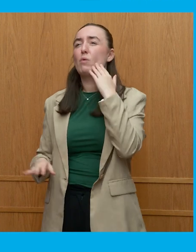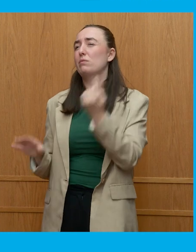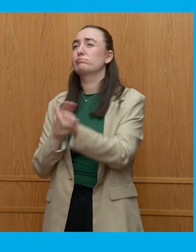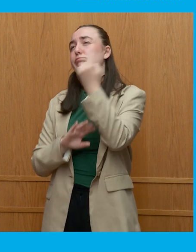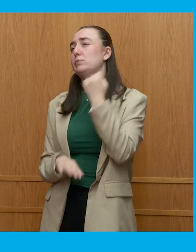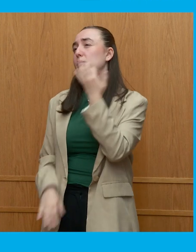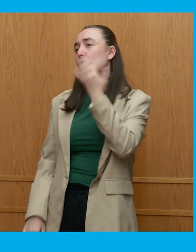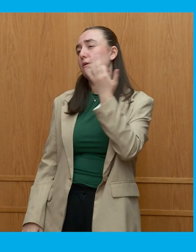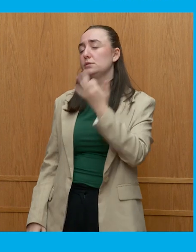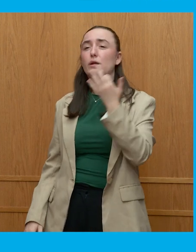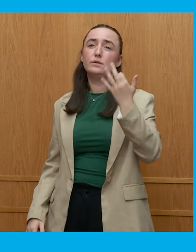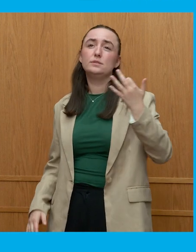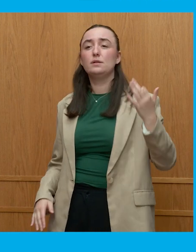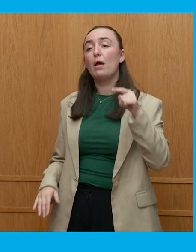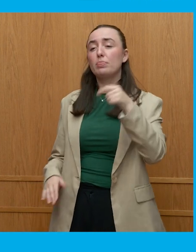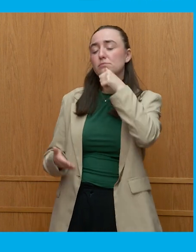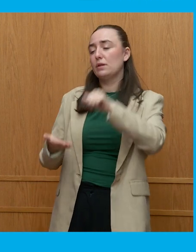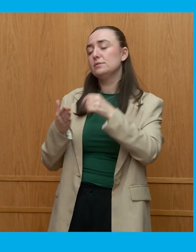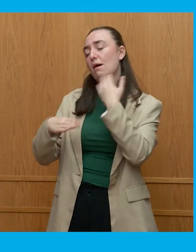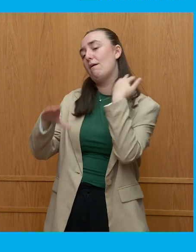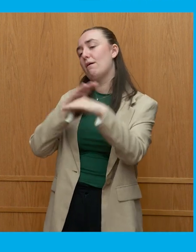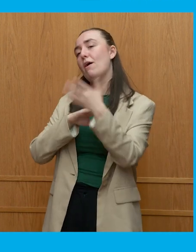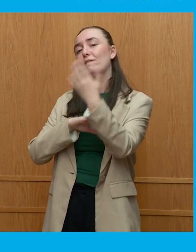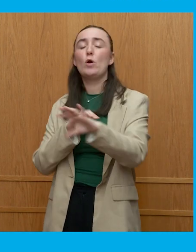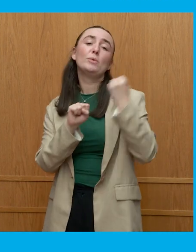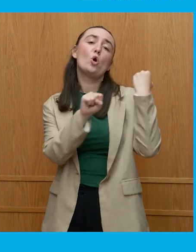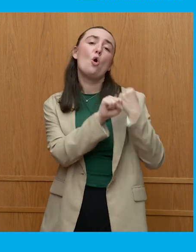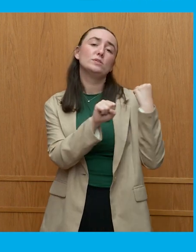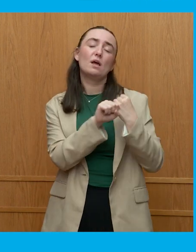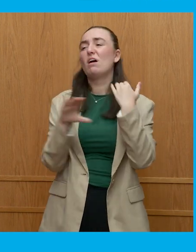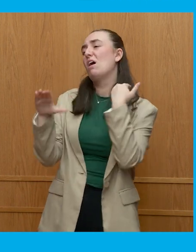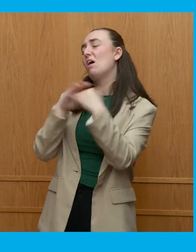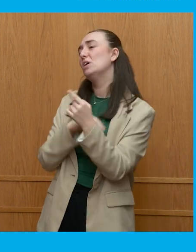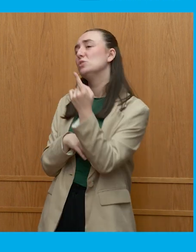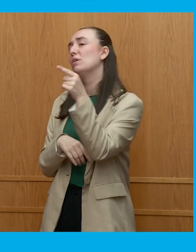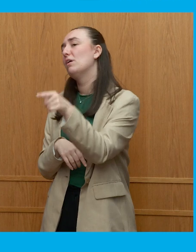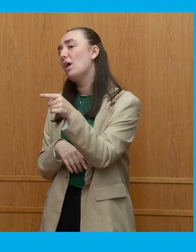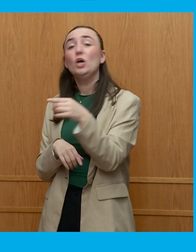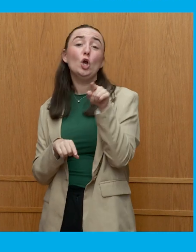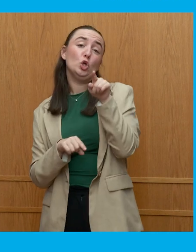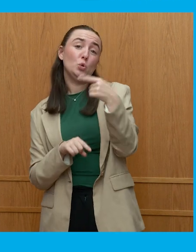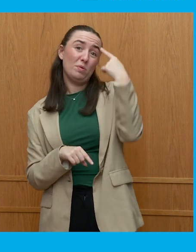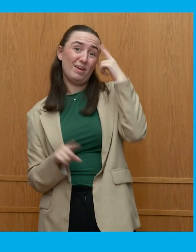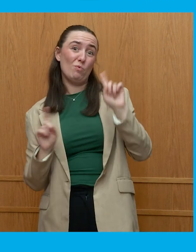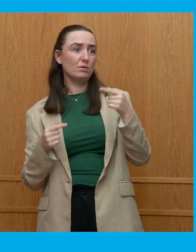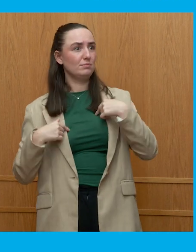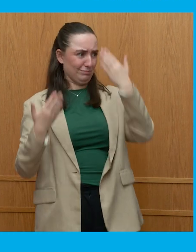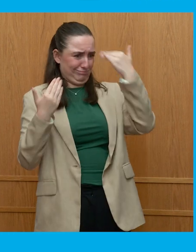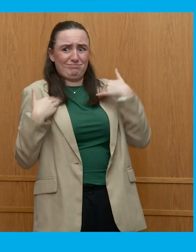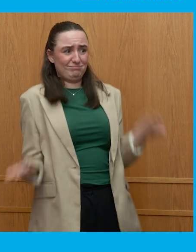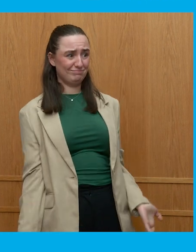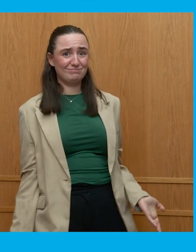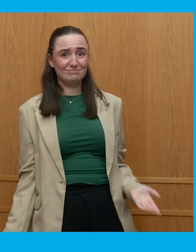1999, this letter was sent from Gordon to... What have you to say about that? I don't know. I don't